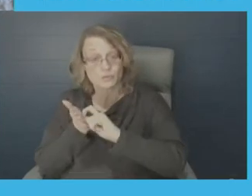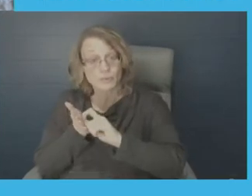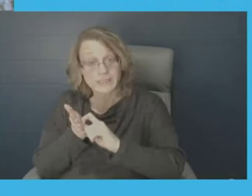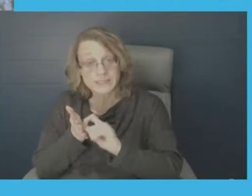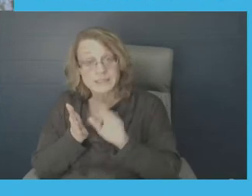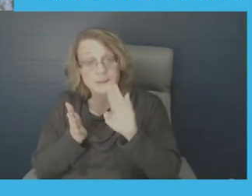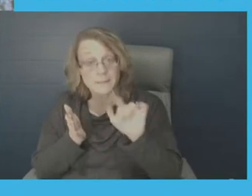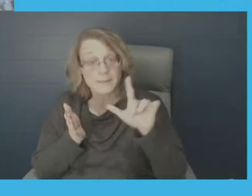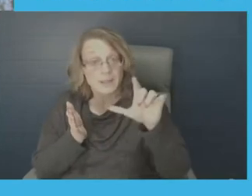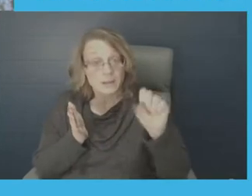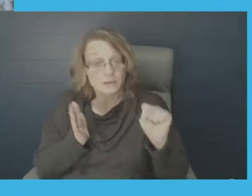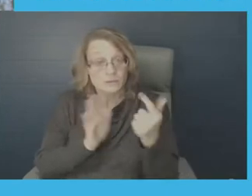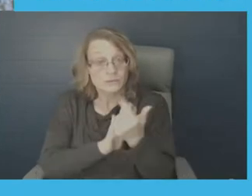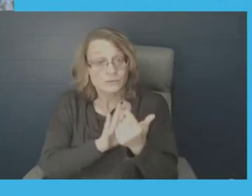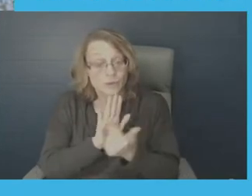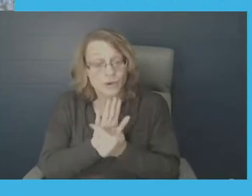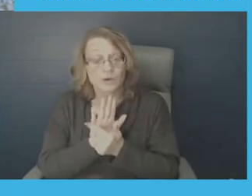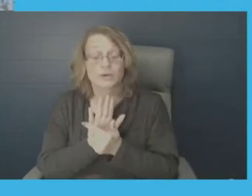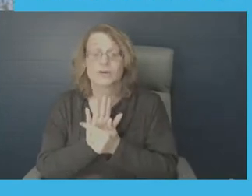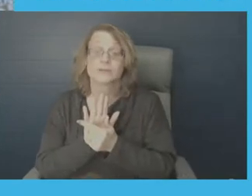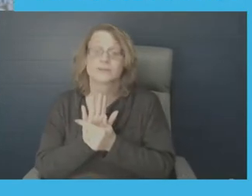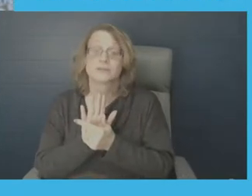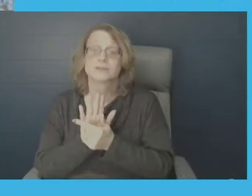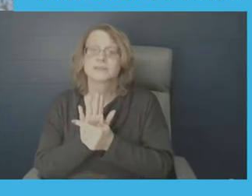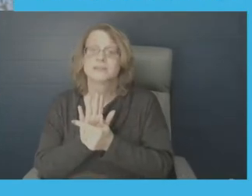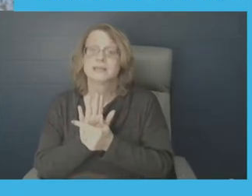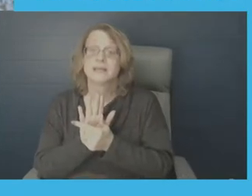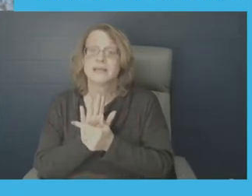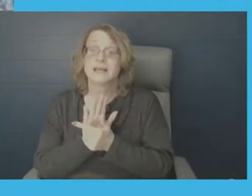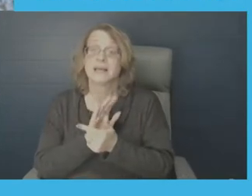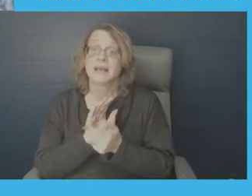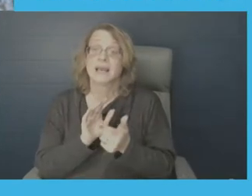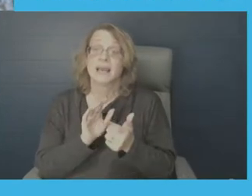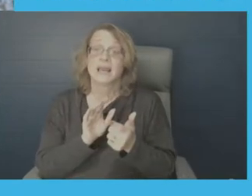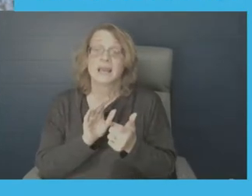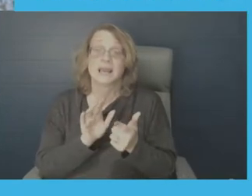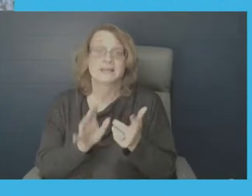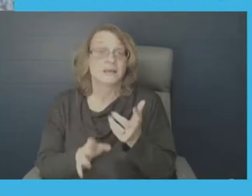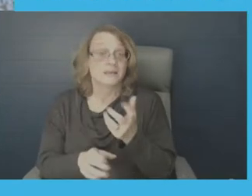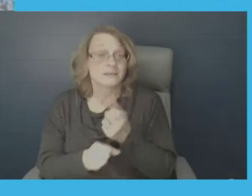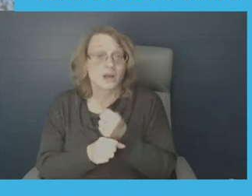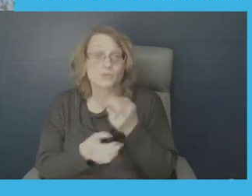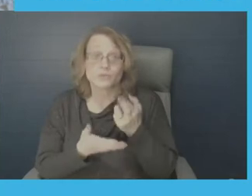that I have written bills and legislation and I've secured